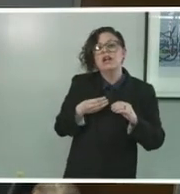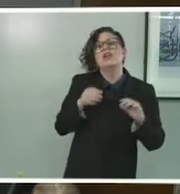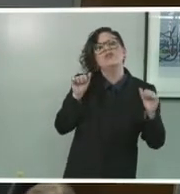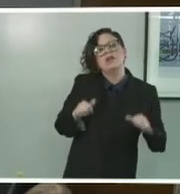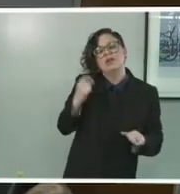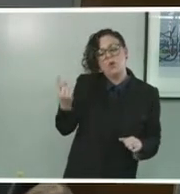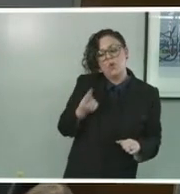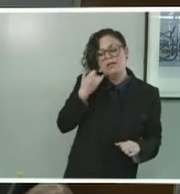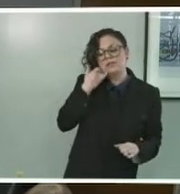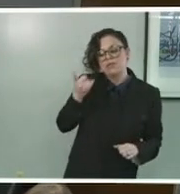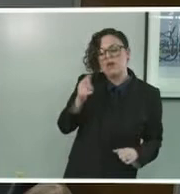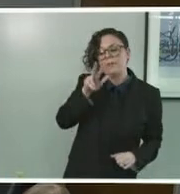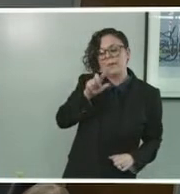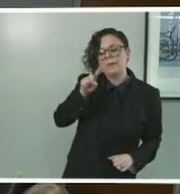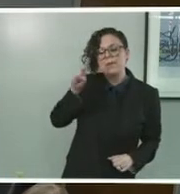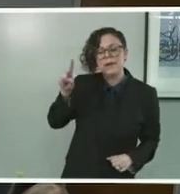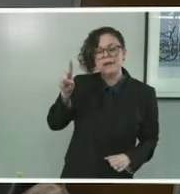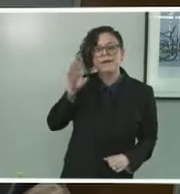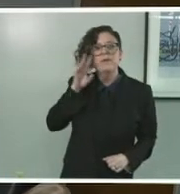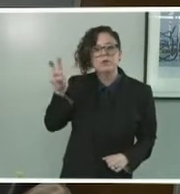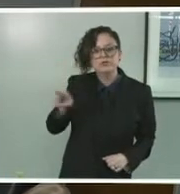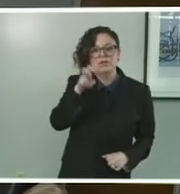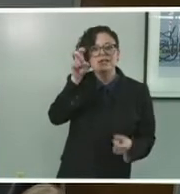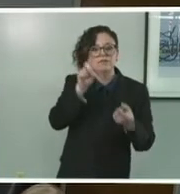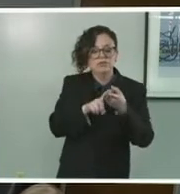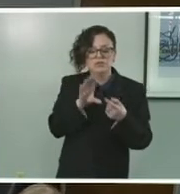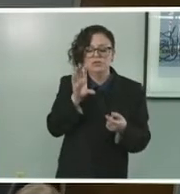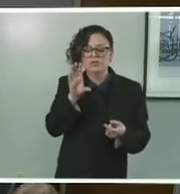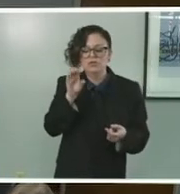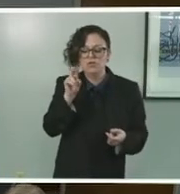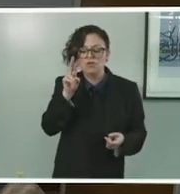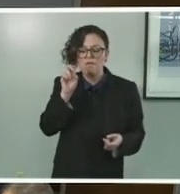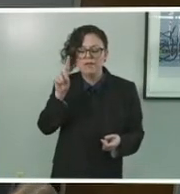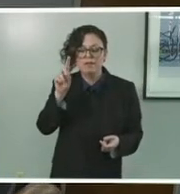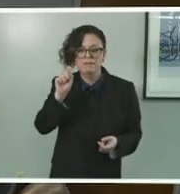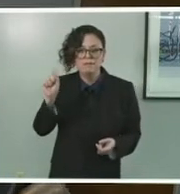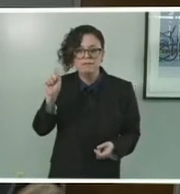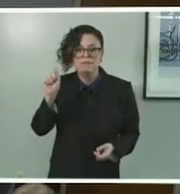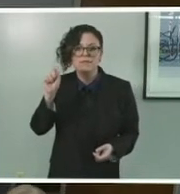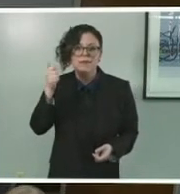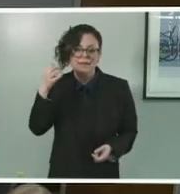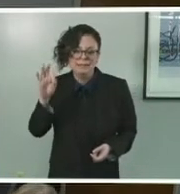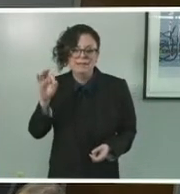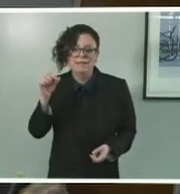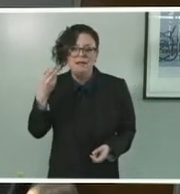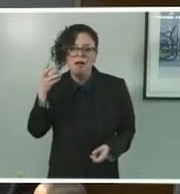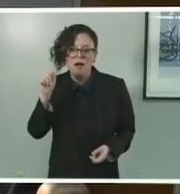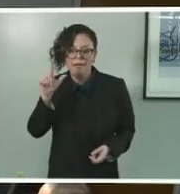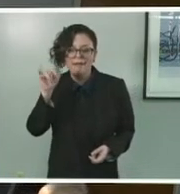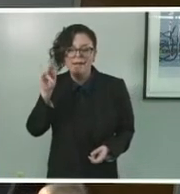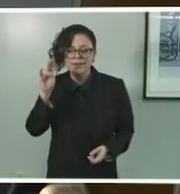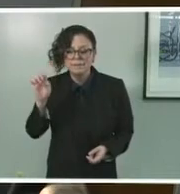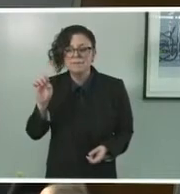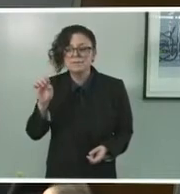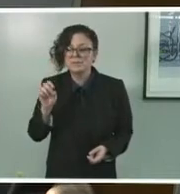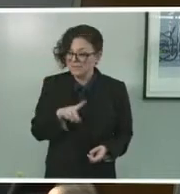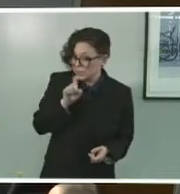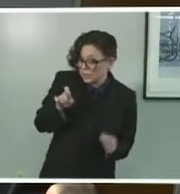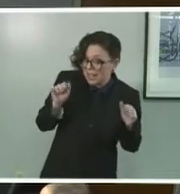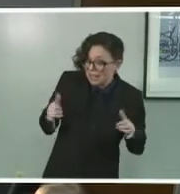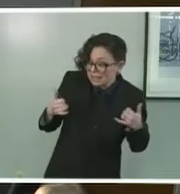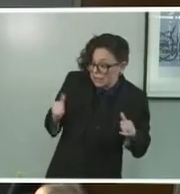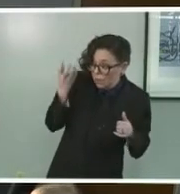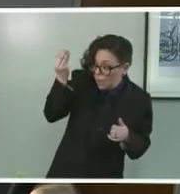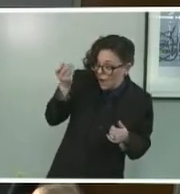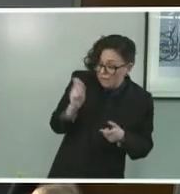will route you to the COVID hotline. Okay, Mr. District Attorney, can people in Bexar County still go fishing? Yes,